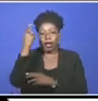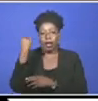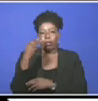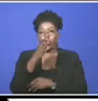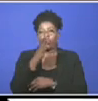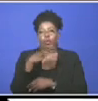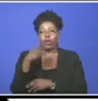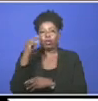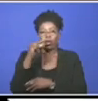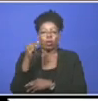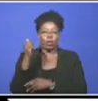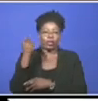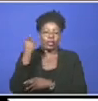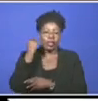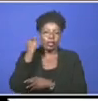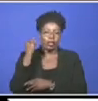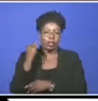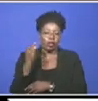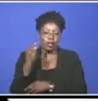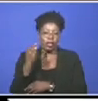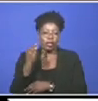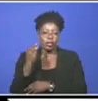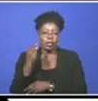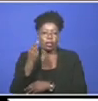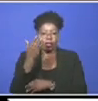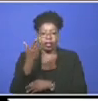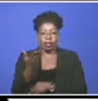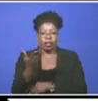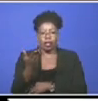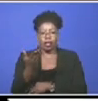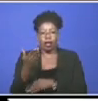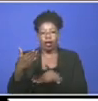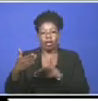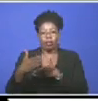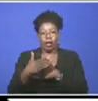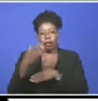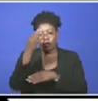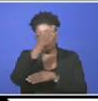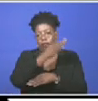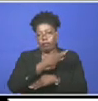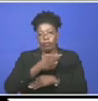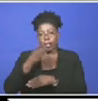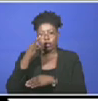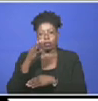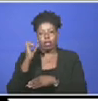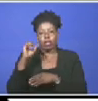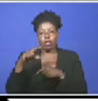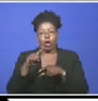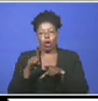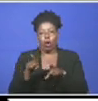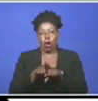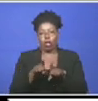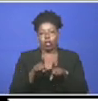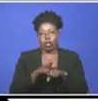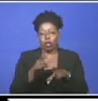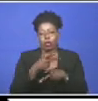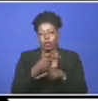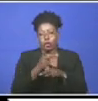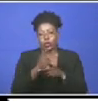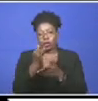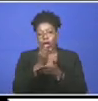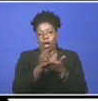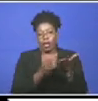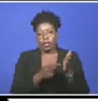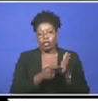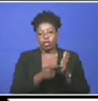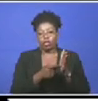where the gold ink stands out against the profile of the woman's face. Roach has also produced wearable art pieces that